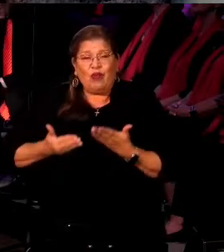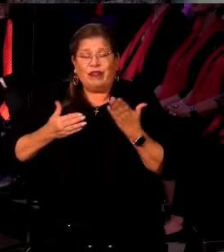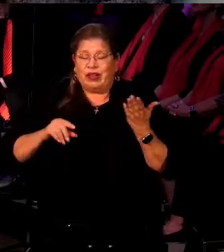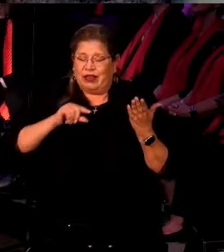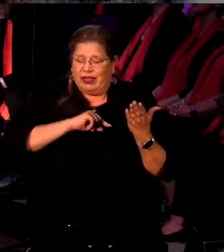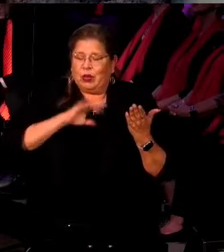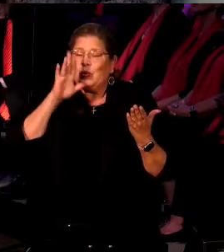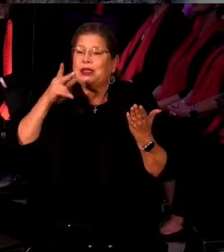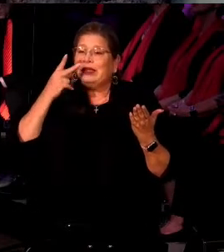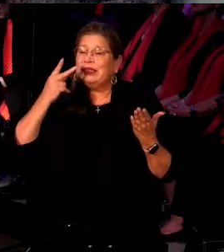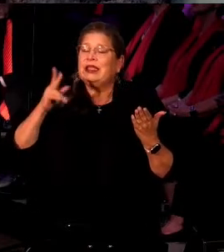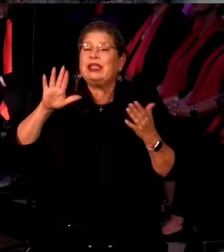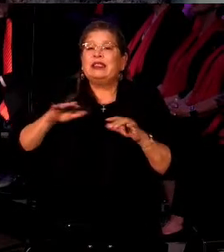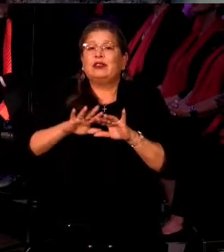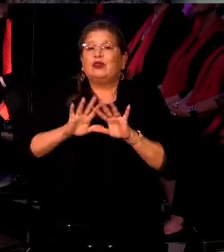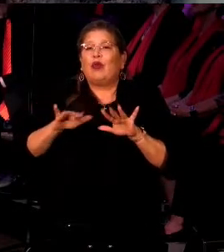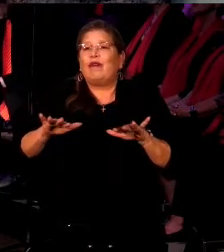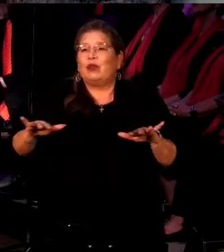see his offspring.